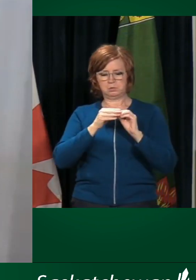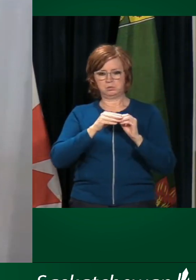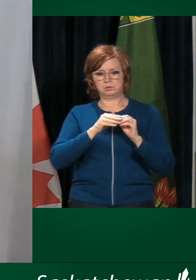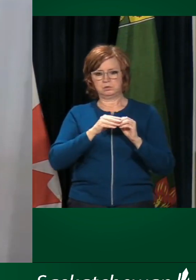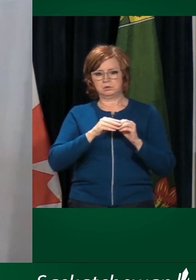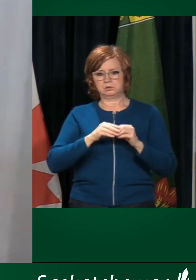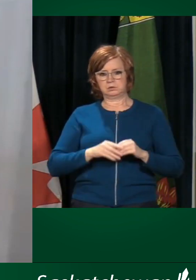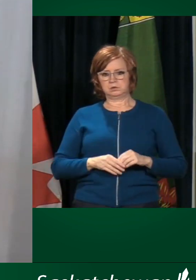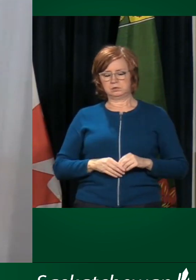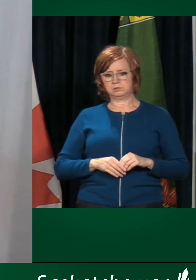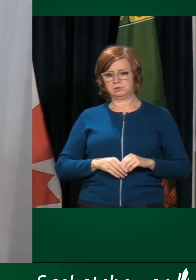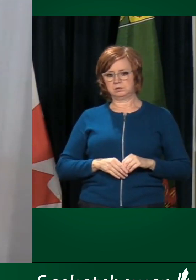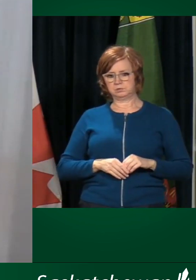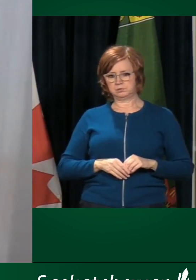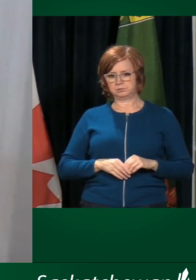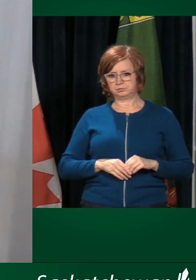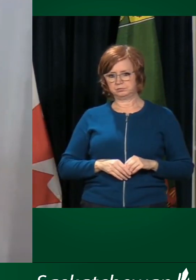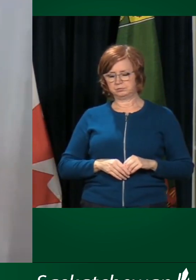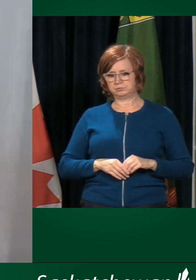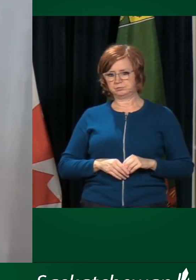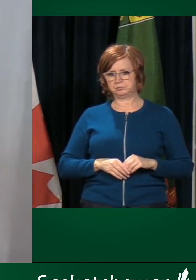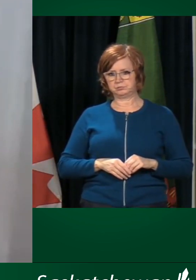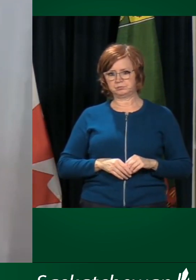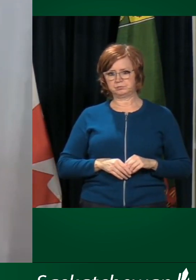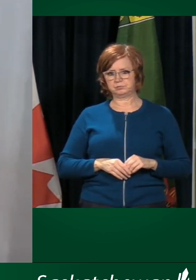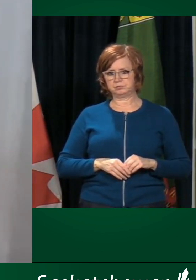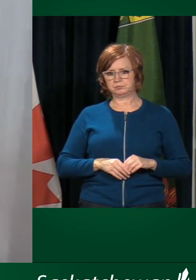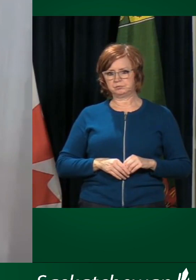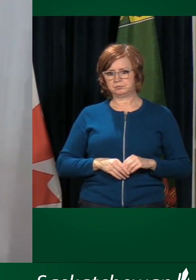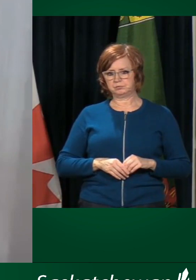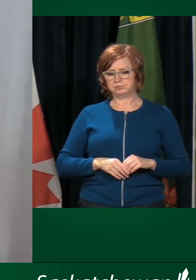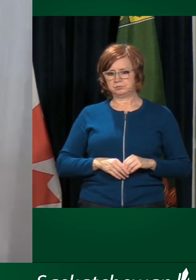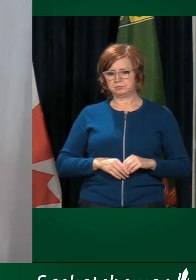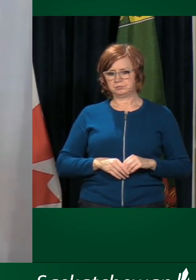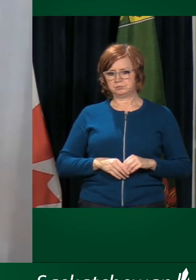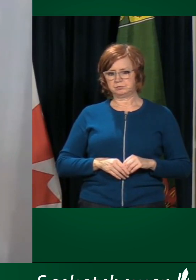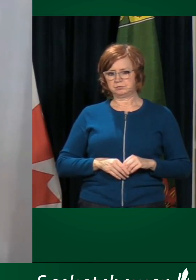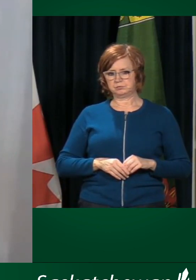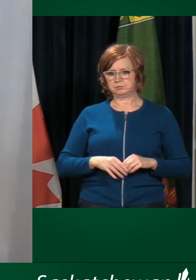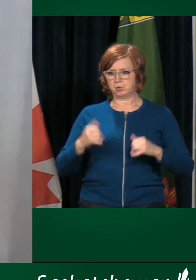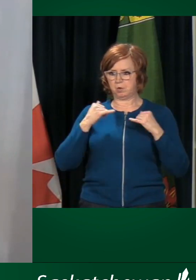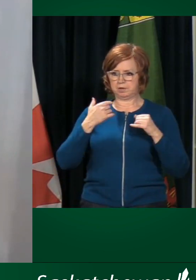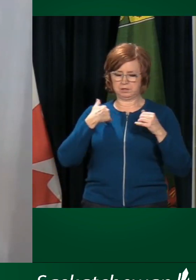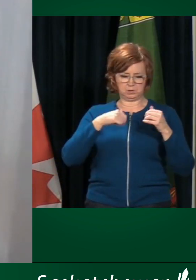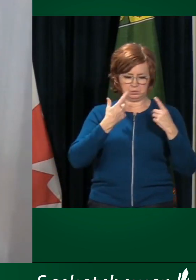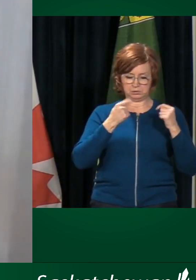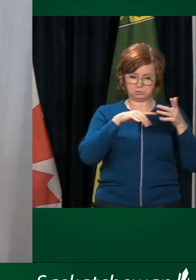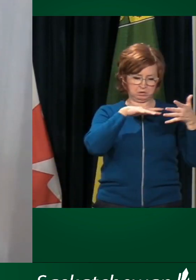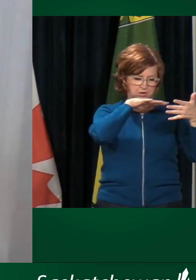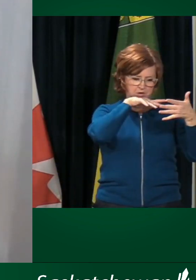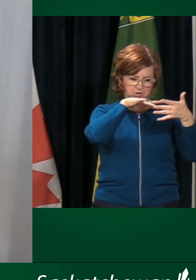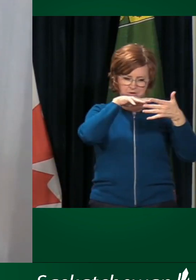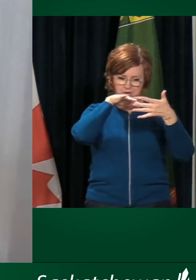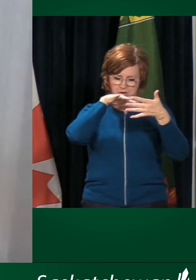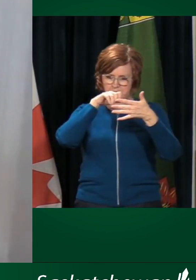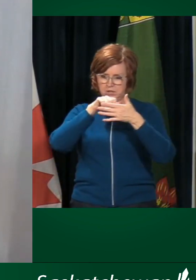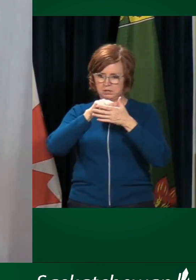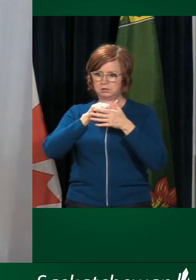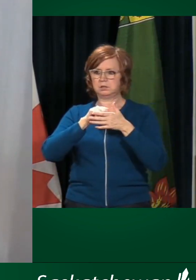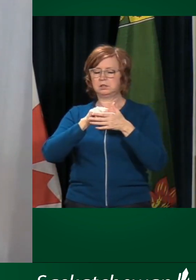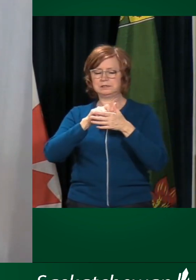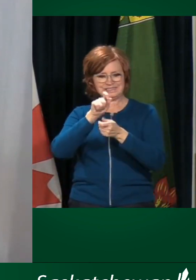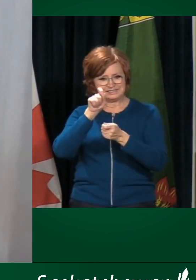are in the process currently really trying to understand if we can figure out the specific